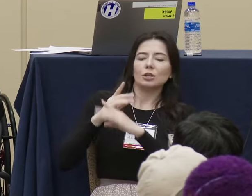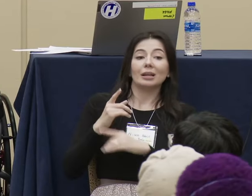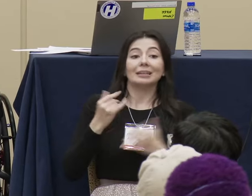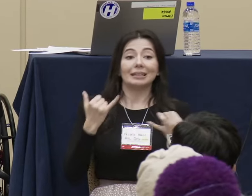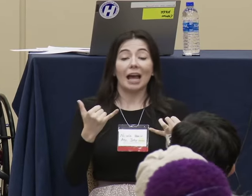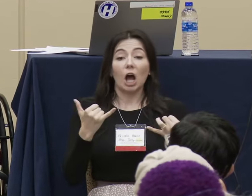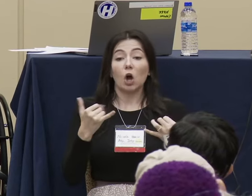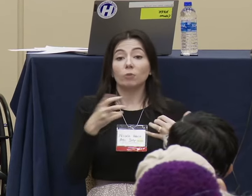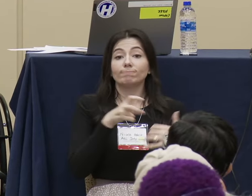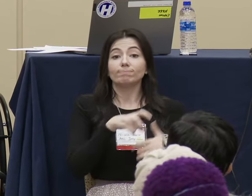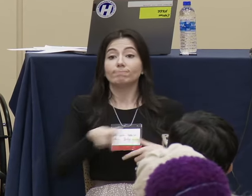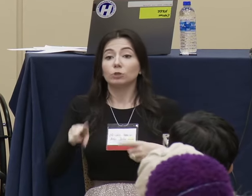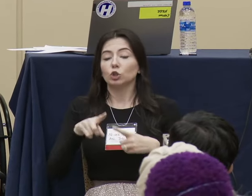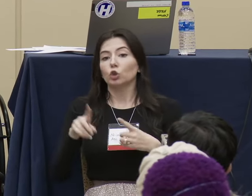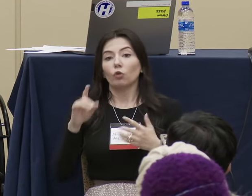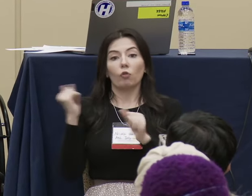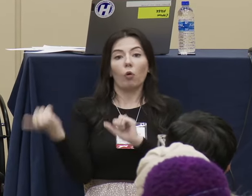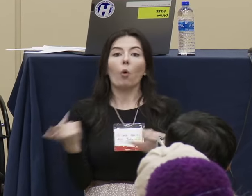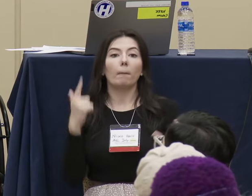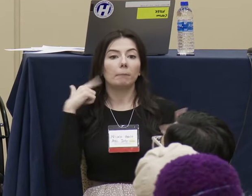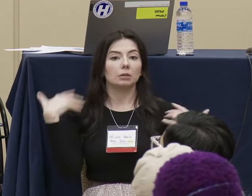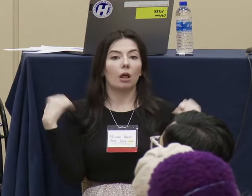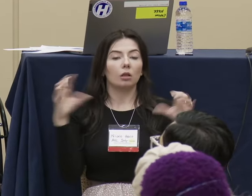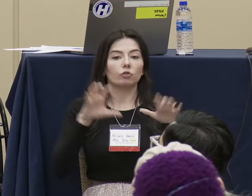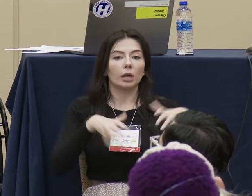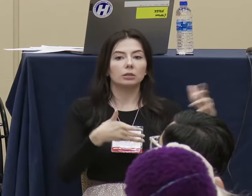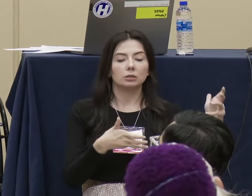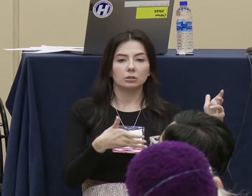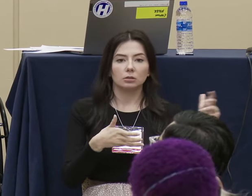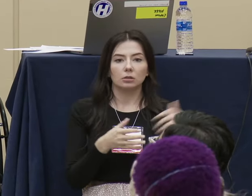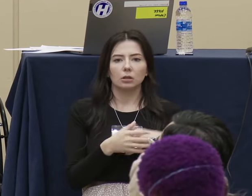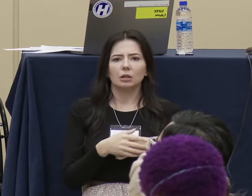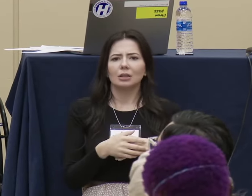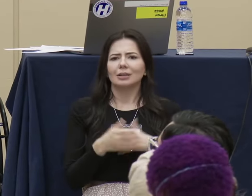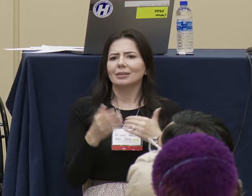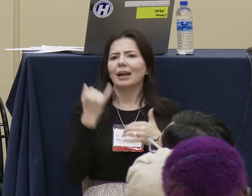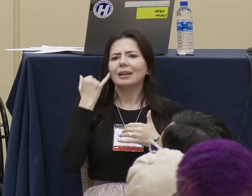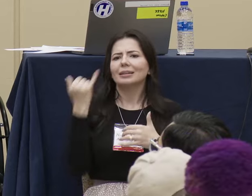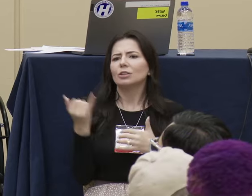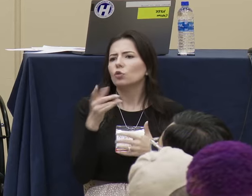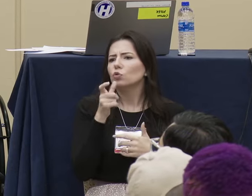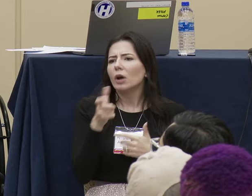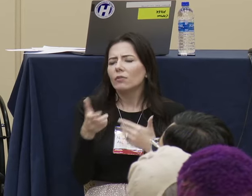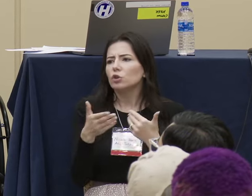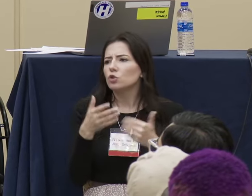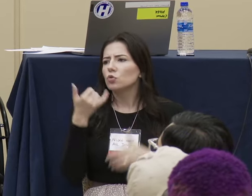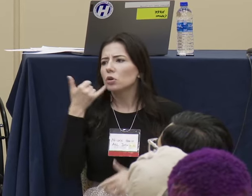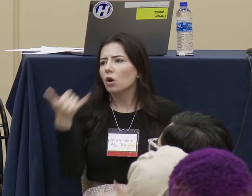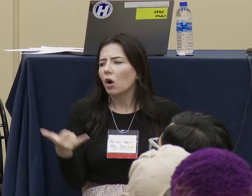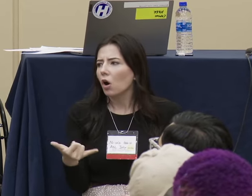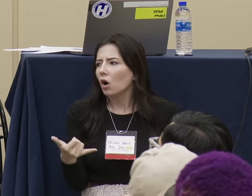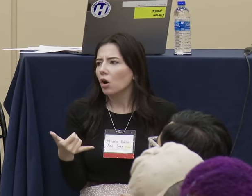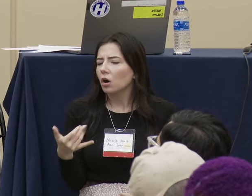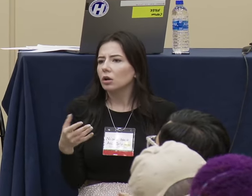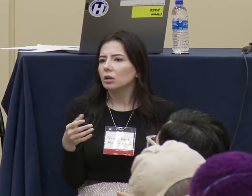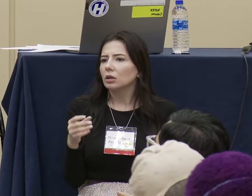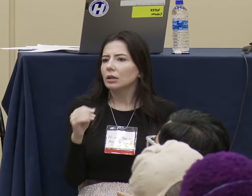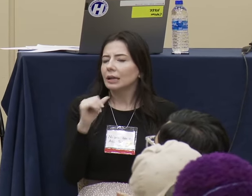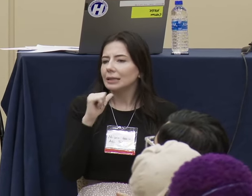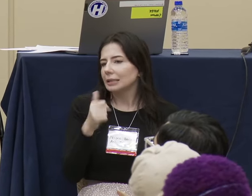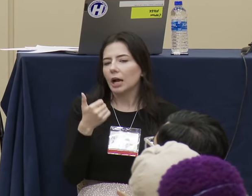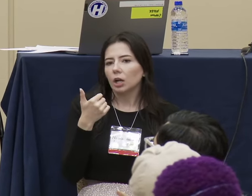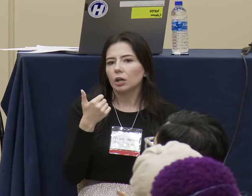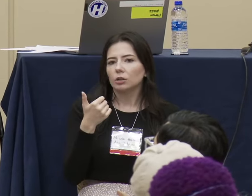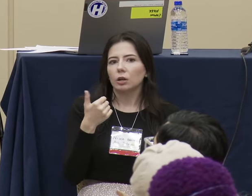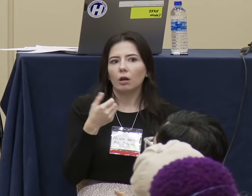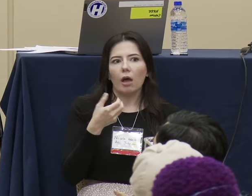in mental health crisis. The idea behind it is that it's whoever you call, is not gonna kind of bring armed people into